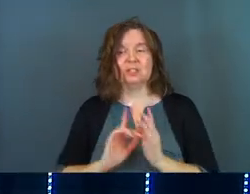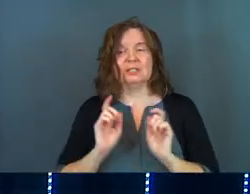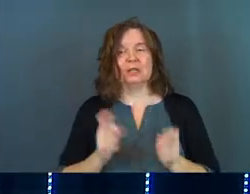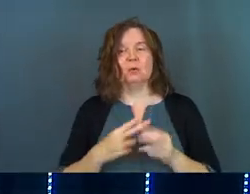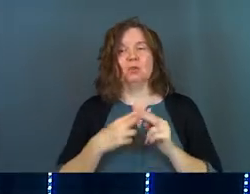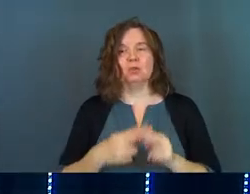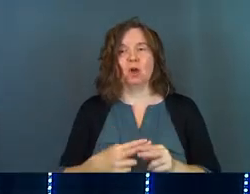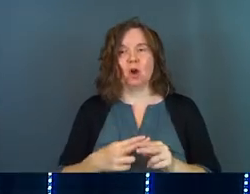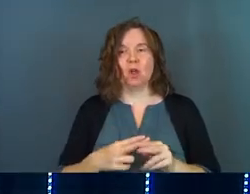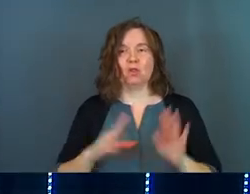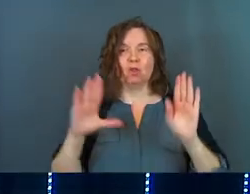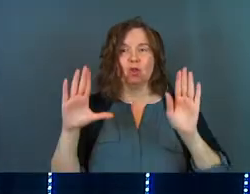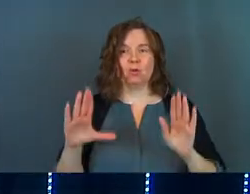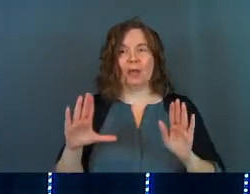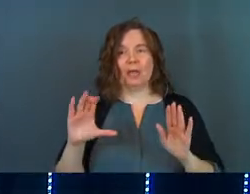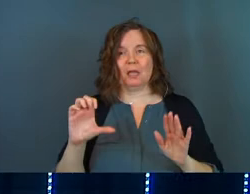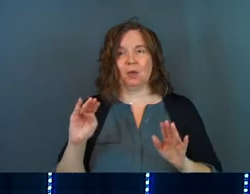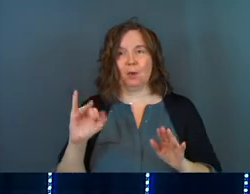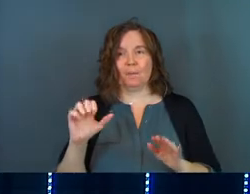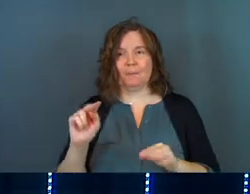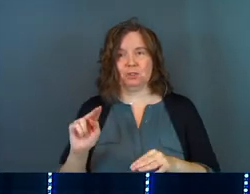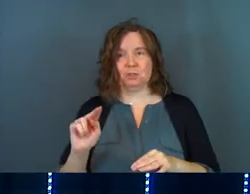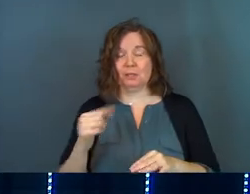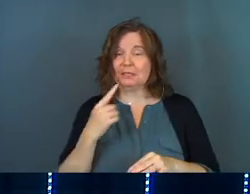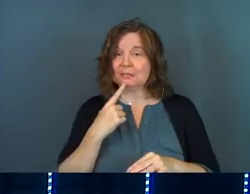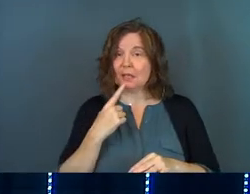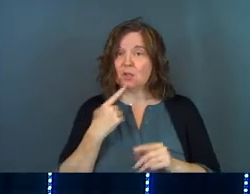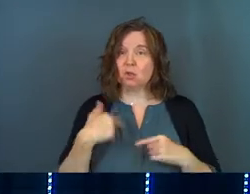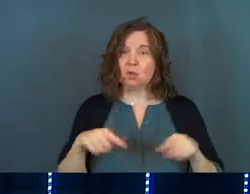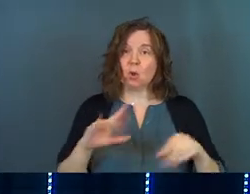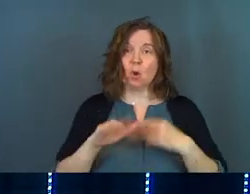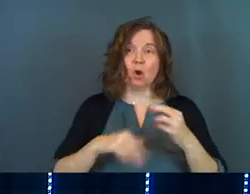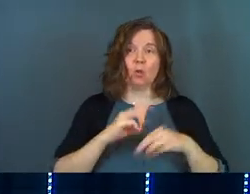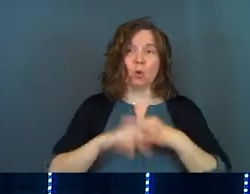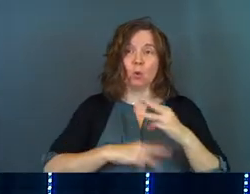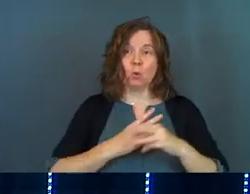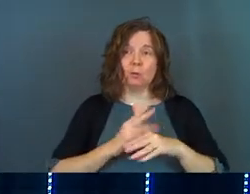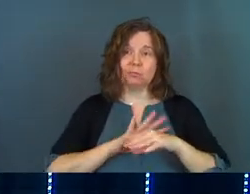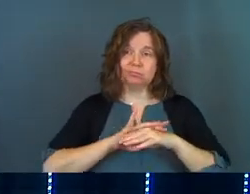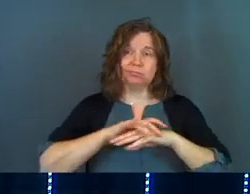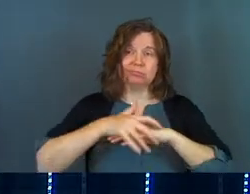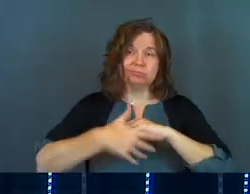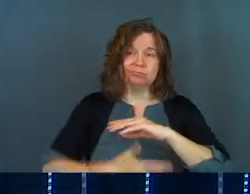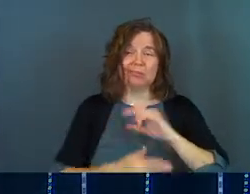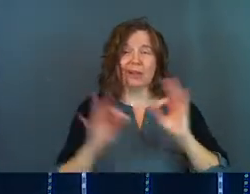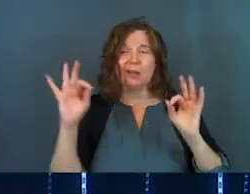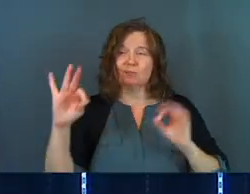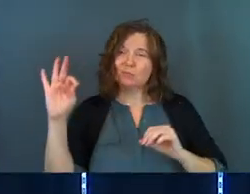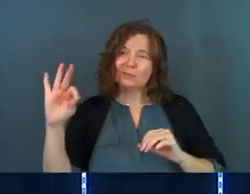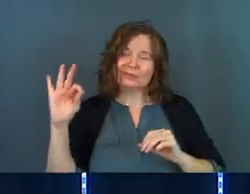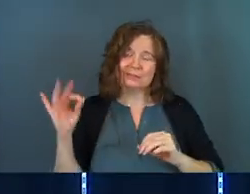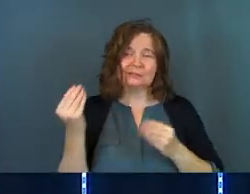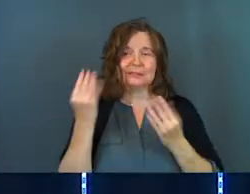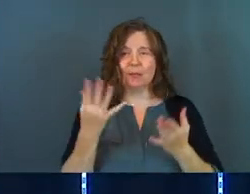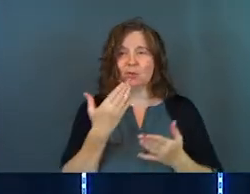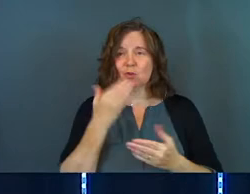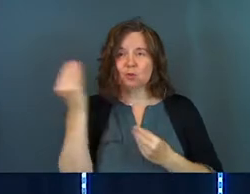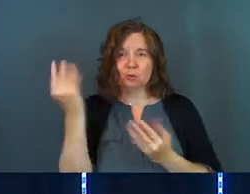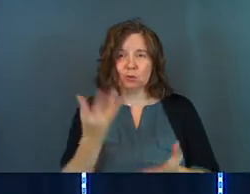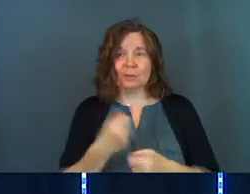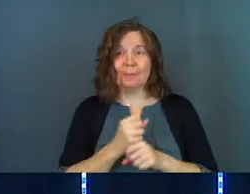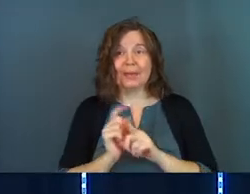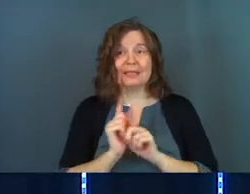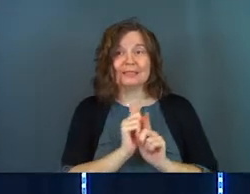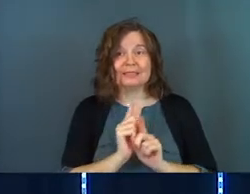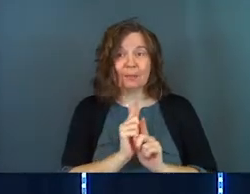gives them what's called the Great Commission. And when he does, he tells them, he says, go into all the world and he says, preach the gospel. Tell people what the good news is. And he's like,